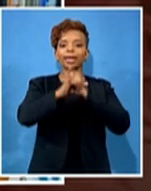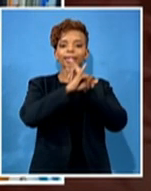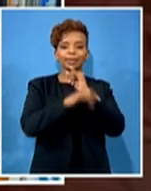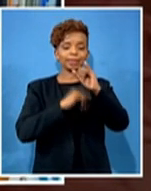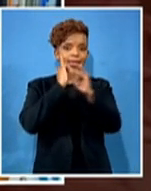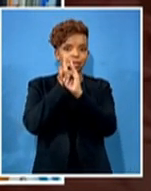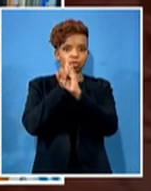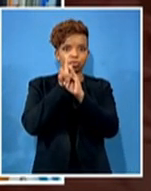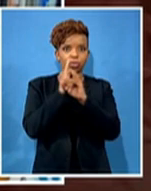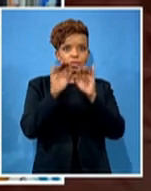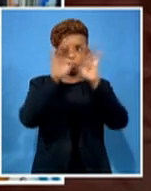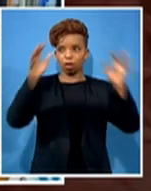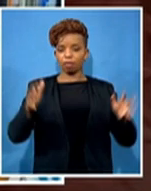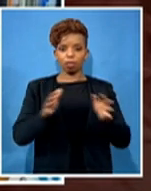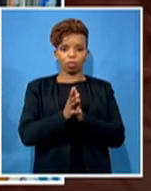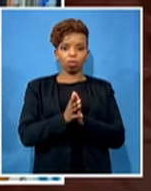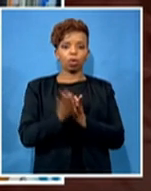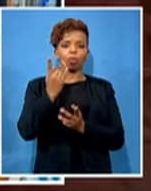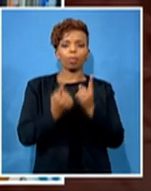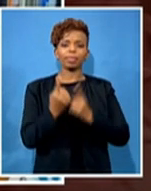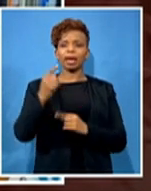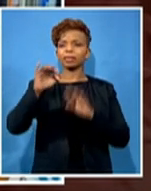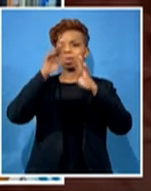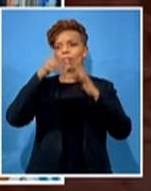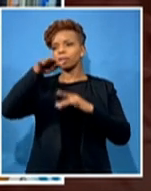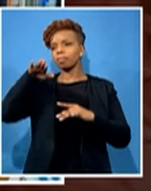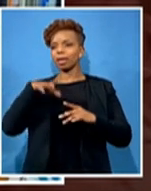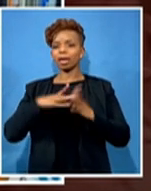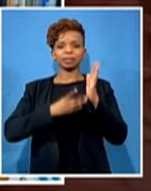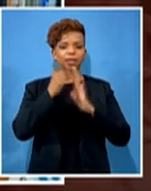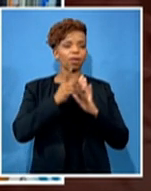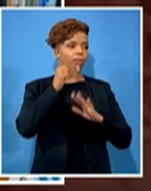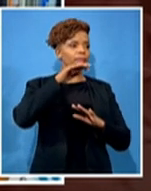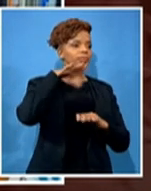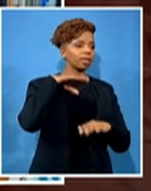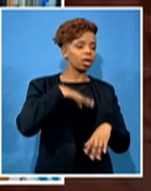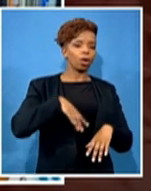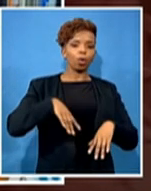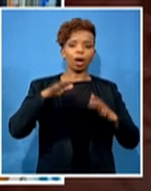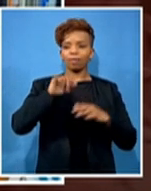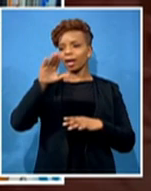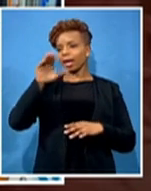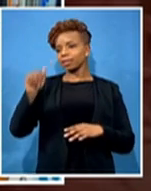the IMF or the development agencies such as the African Development Bank,